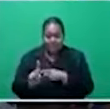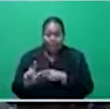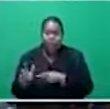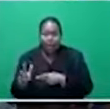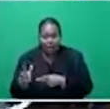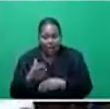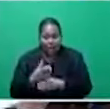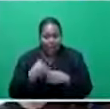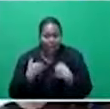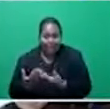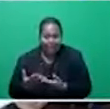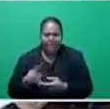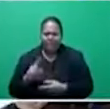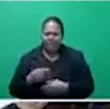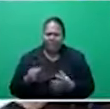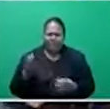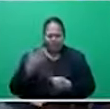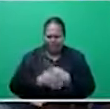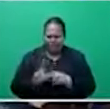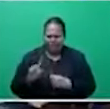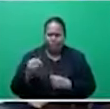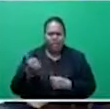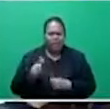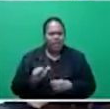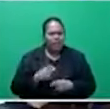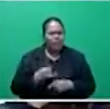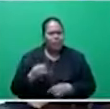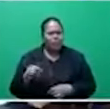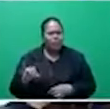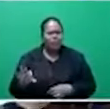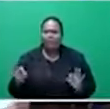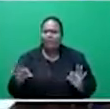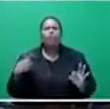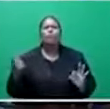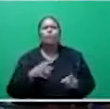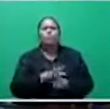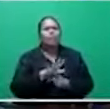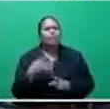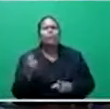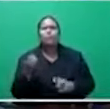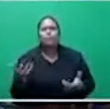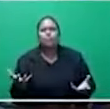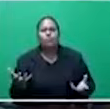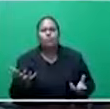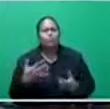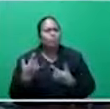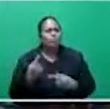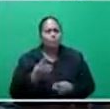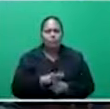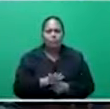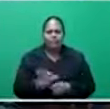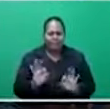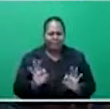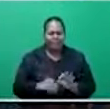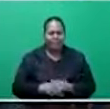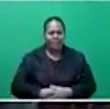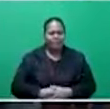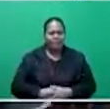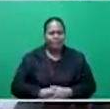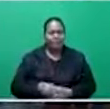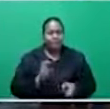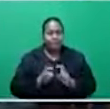have been mentioned. So who is being defamed? Who's being defamed? Sir? Nobody's being defamed. Sir, the